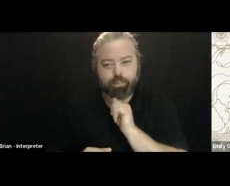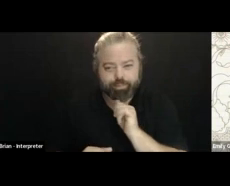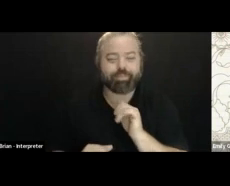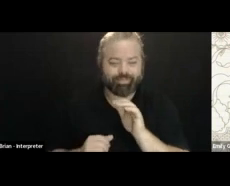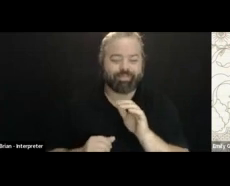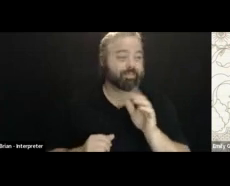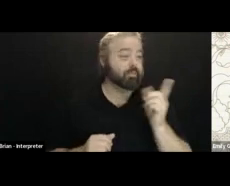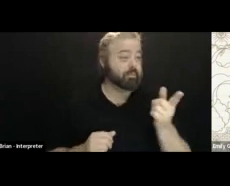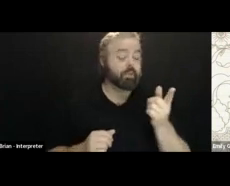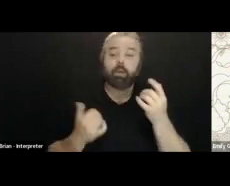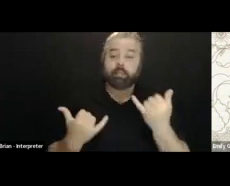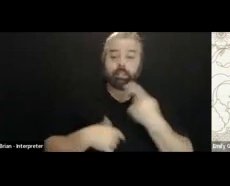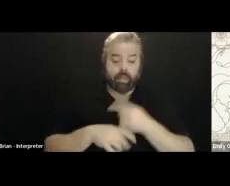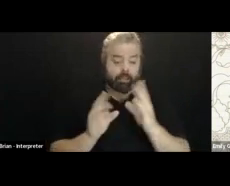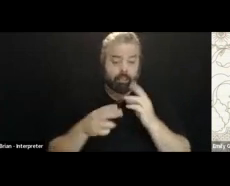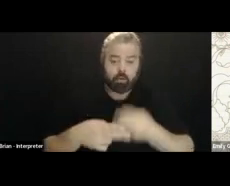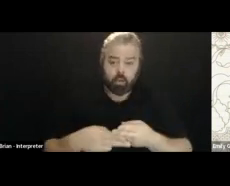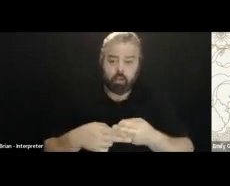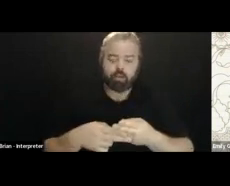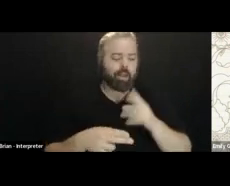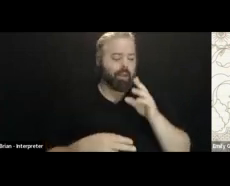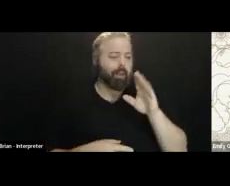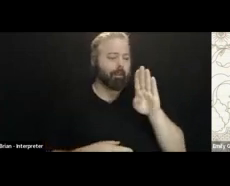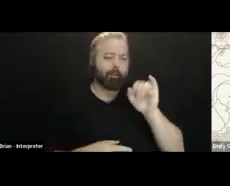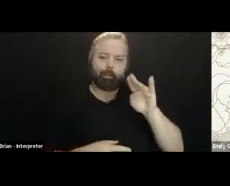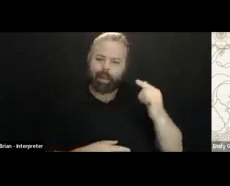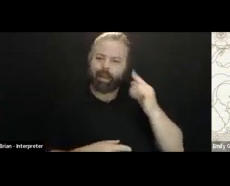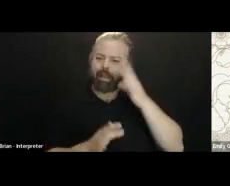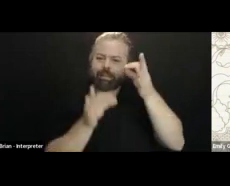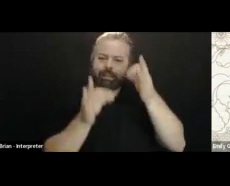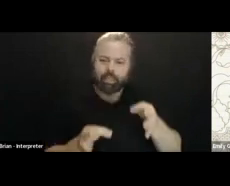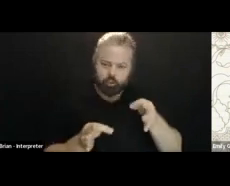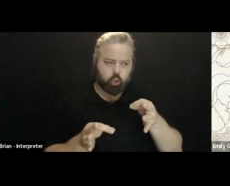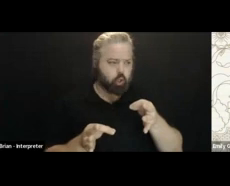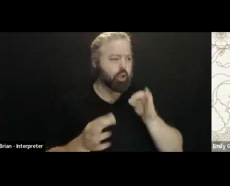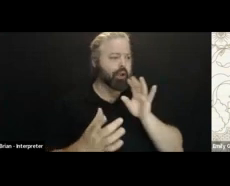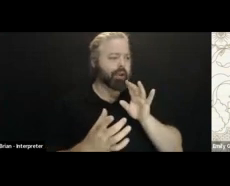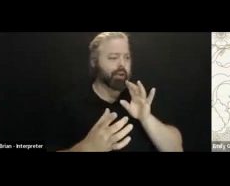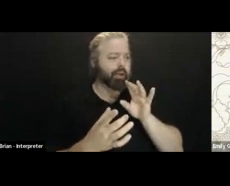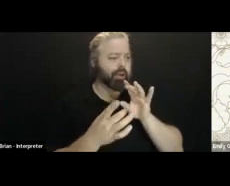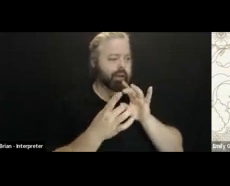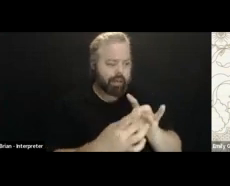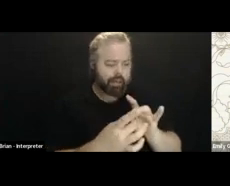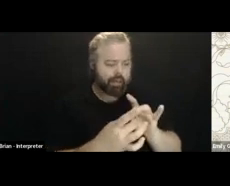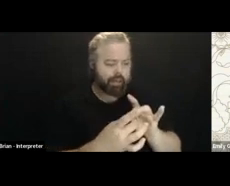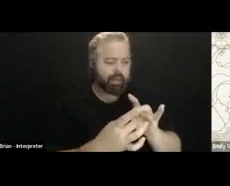the name of today's session is Being Intentional in Connecting Inclusive Communication Best